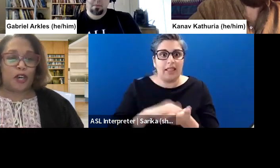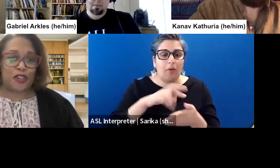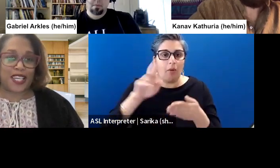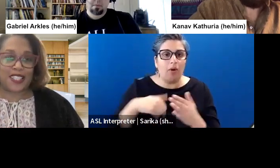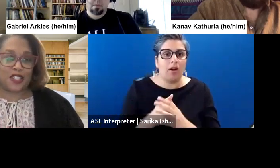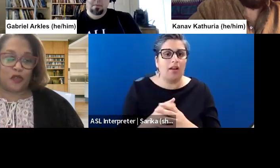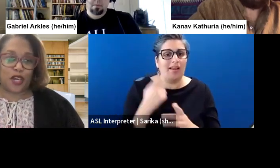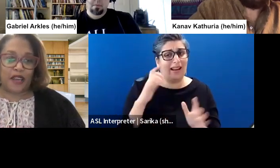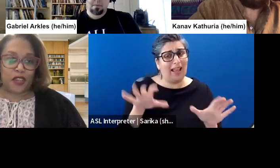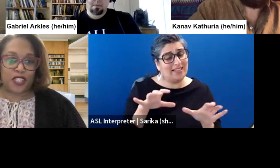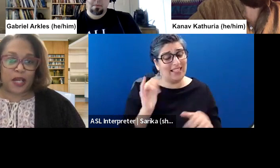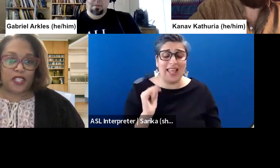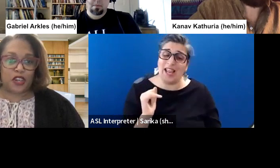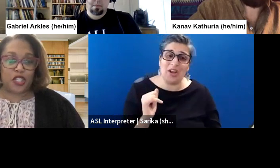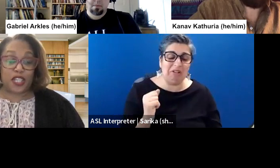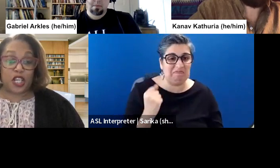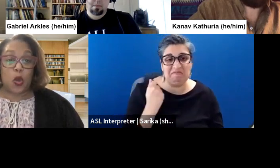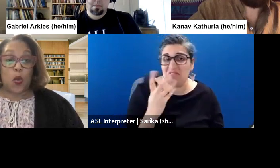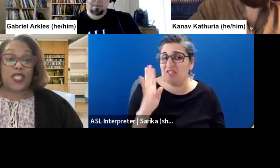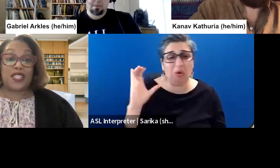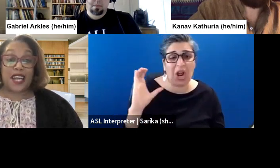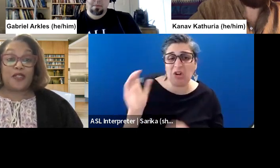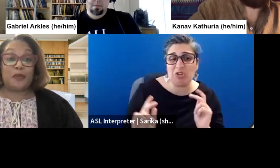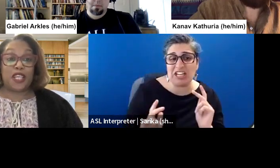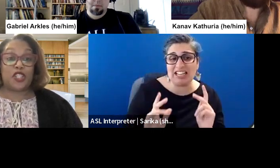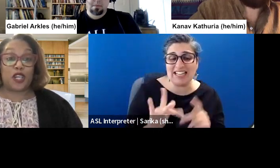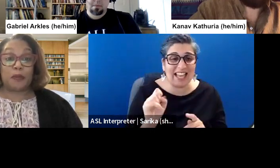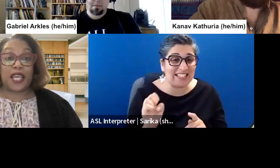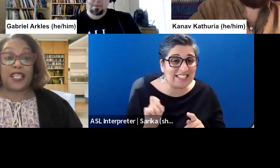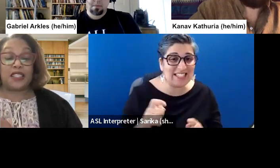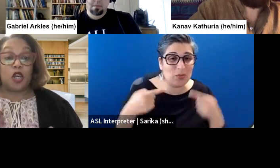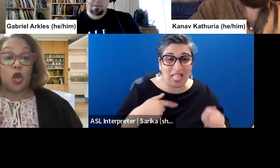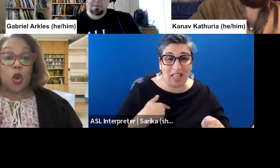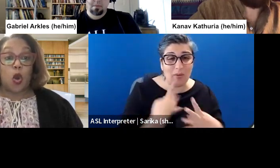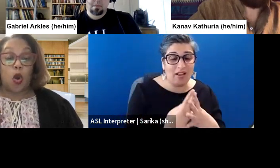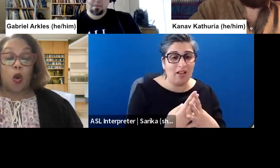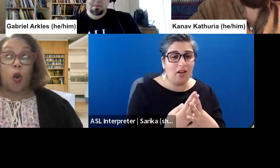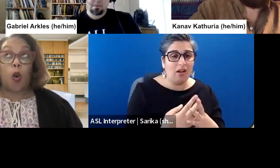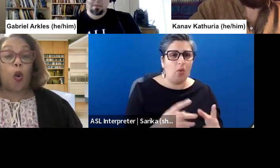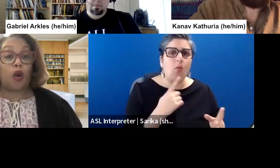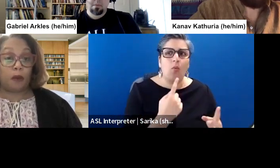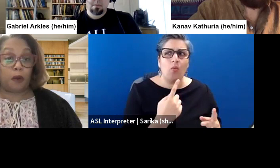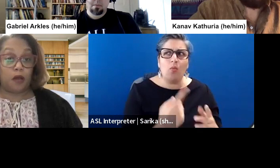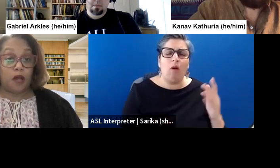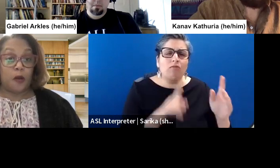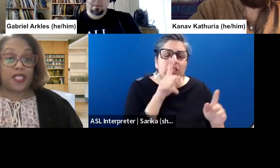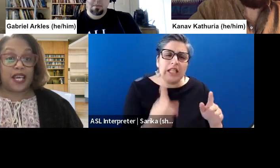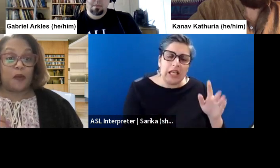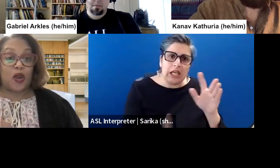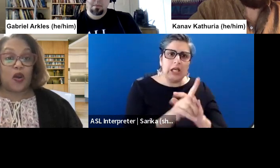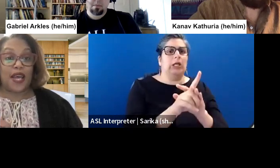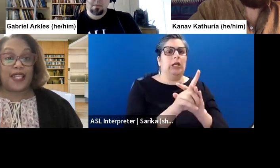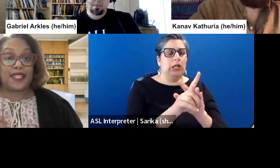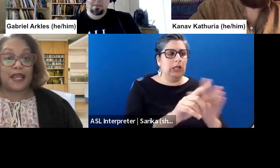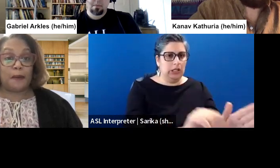did a couple hundred cases in the 4.5 years that I was incarcerated, what stuck out to me and struck me as horrible was that